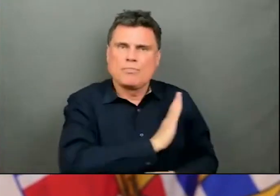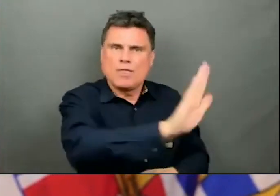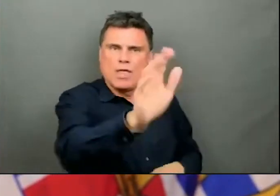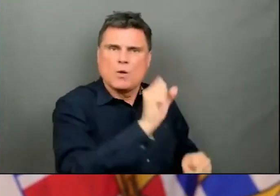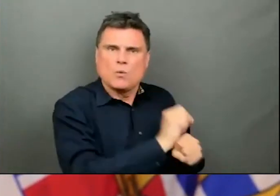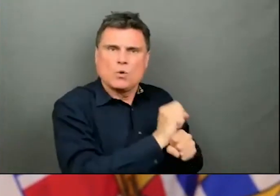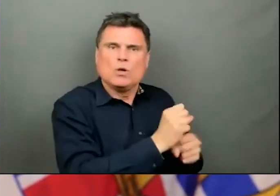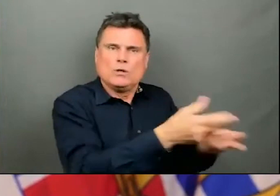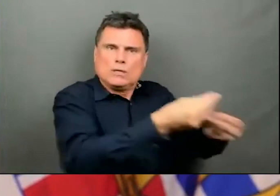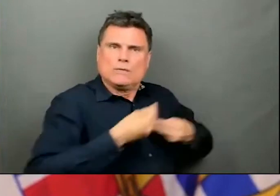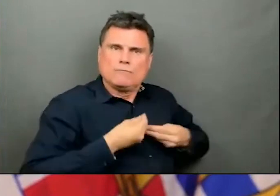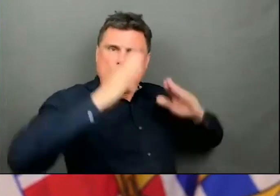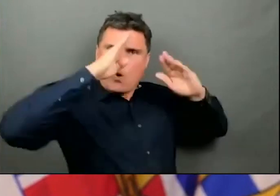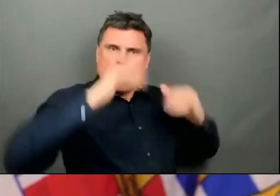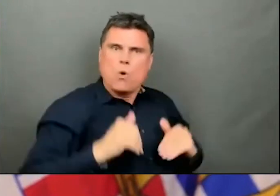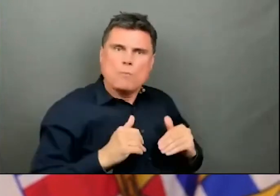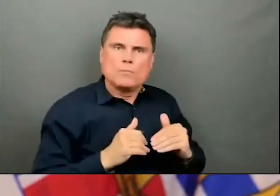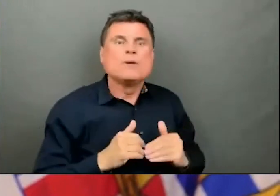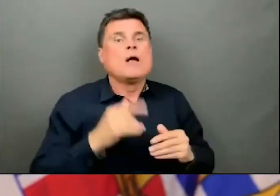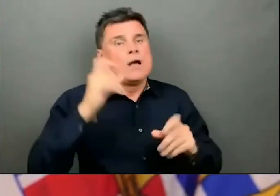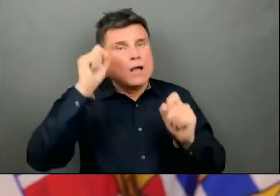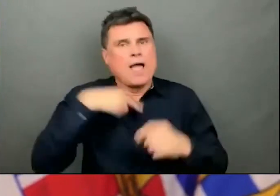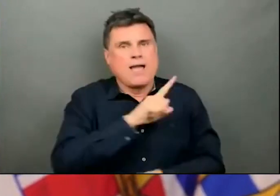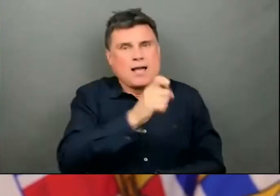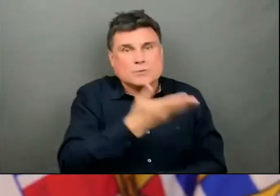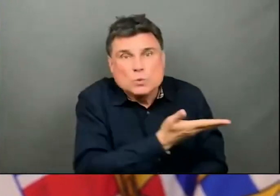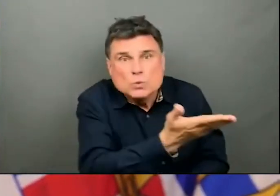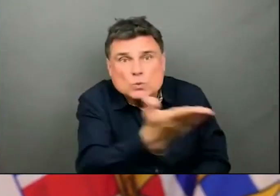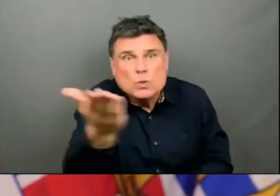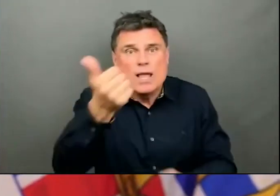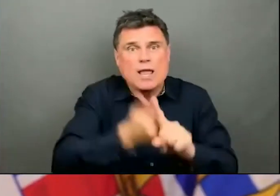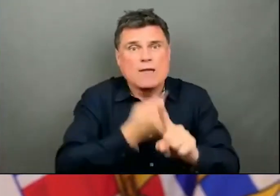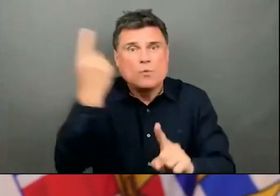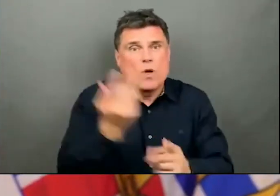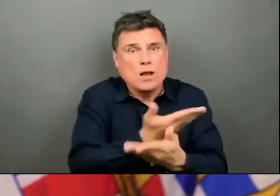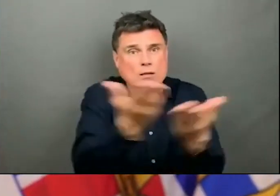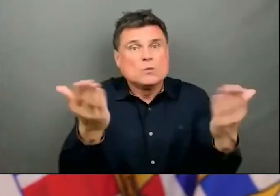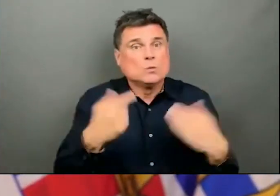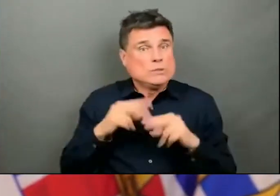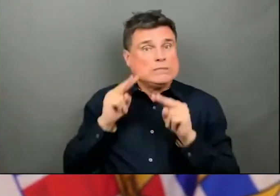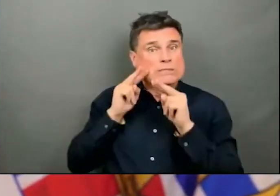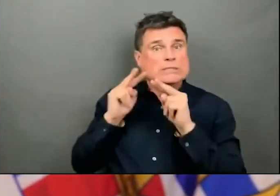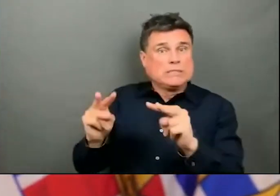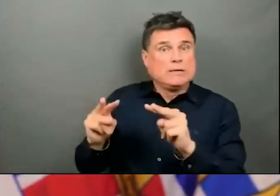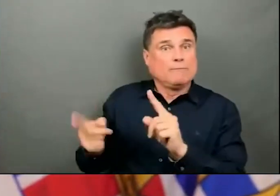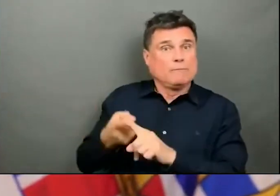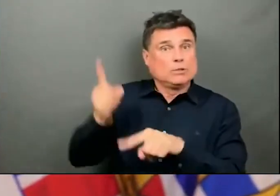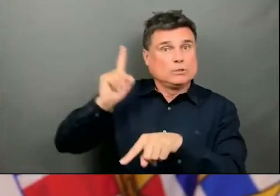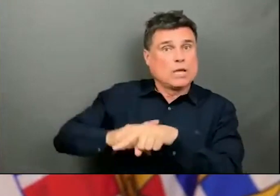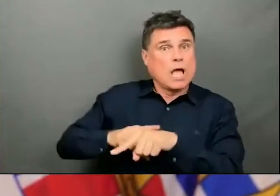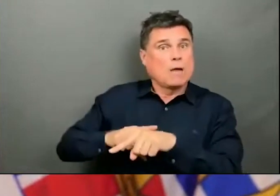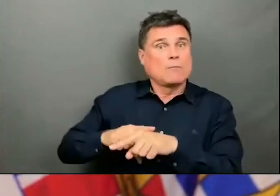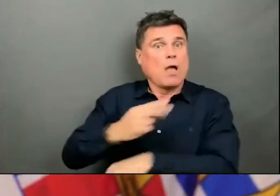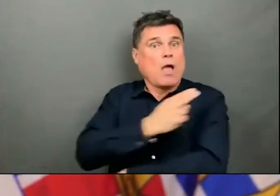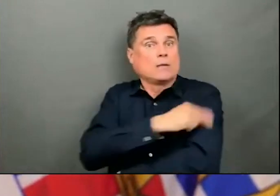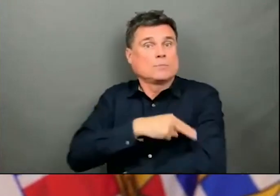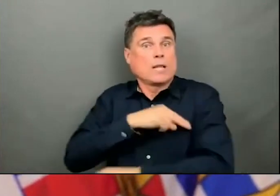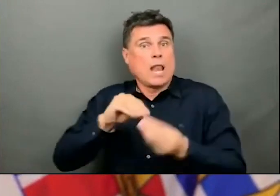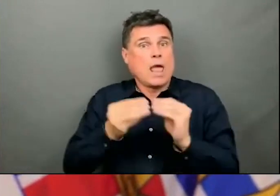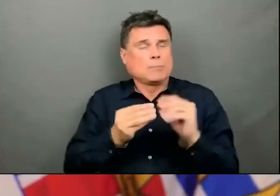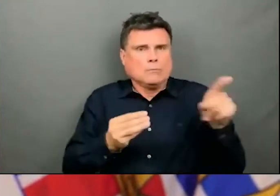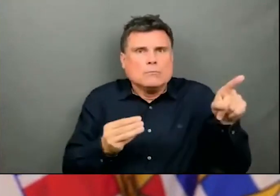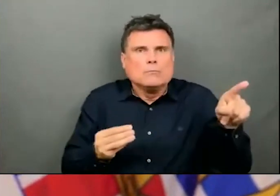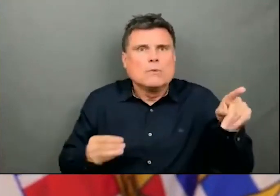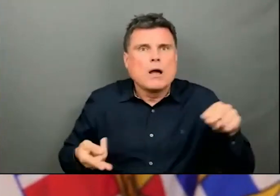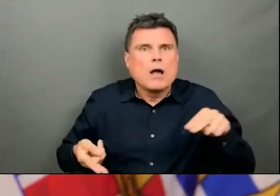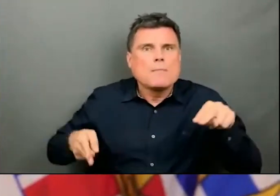that we're at a point where we have seen hospitalizations for the first time that are causing this type of distress